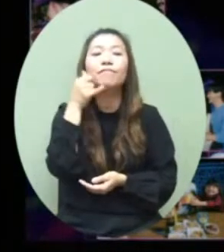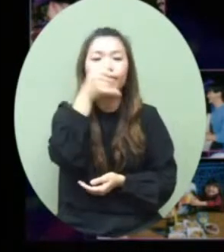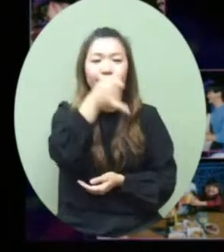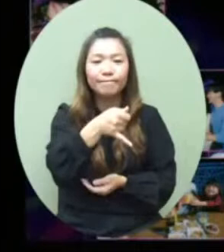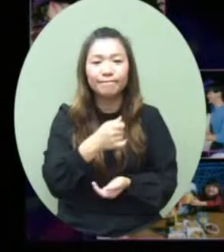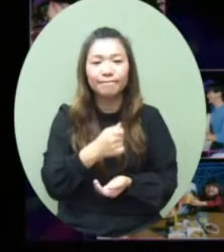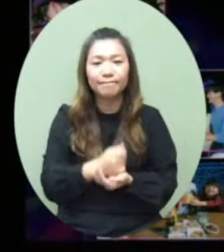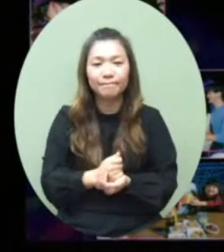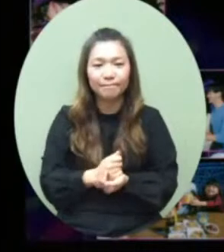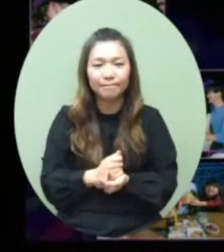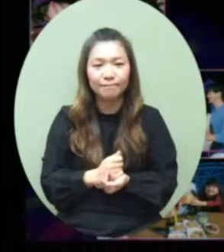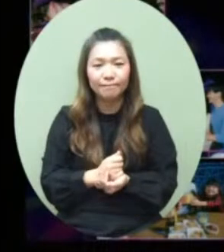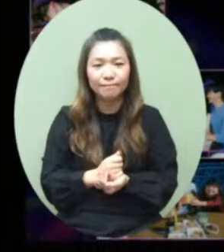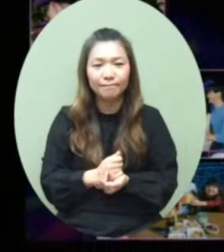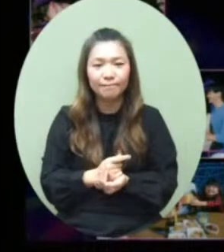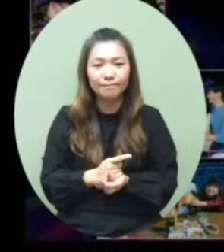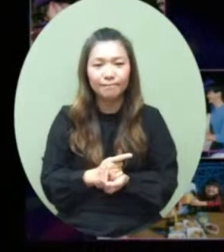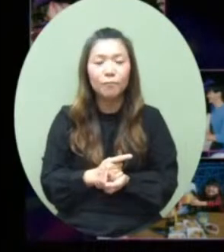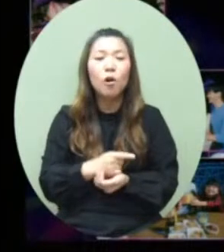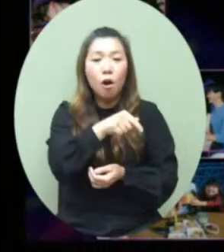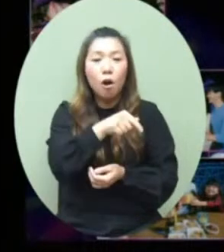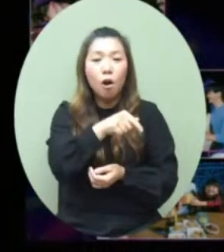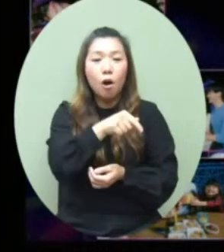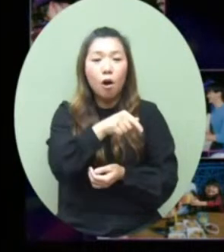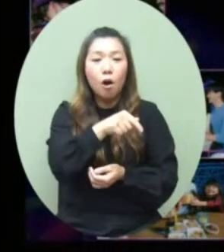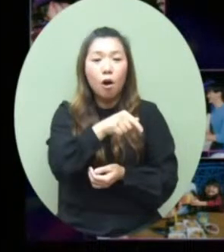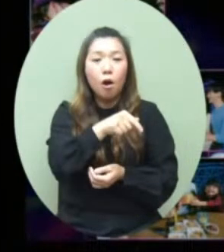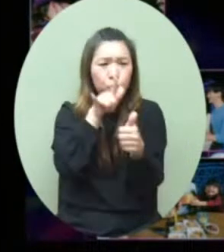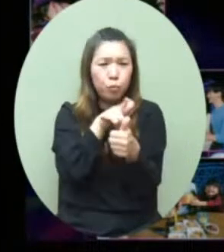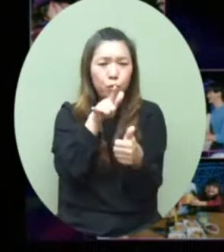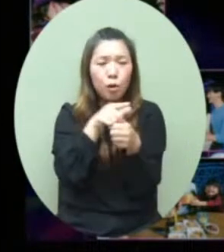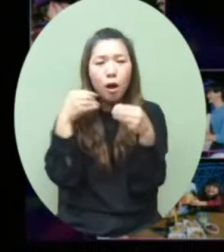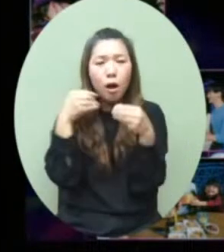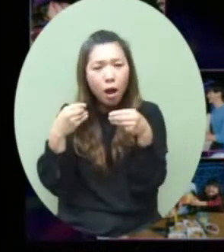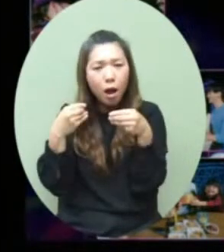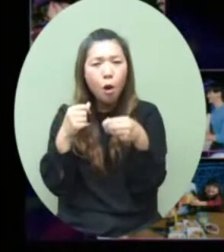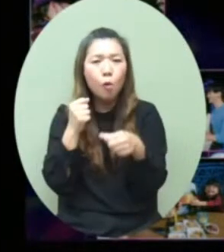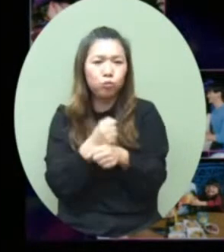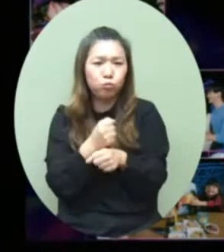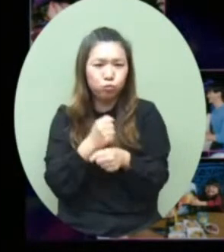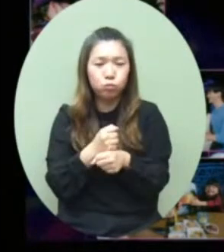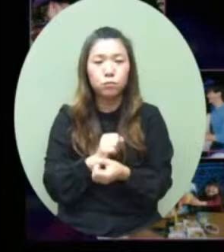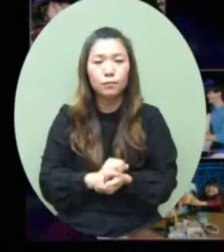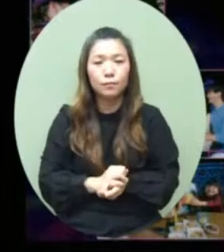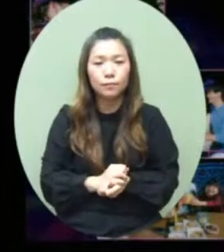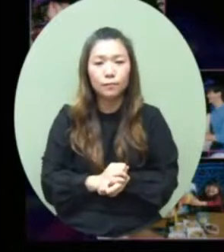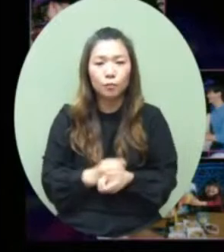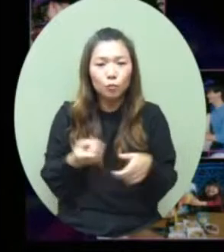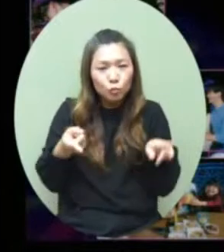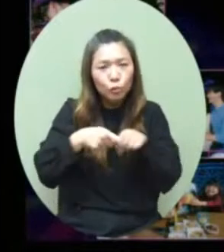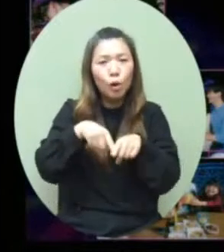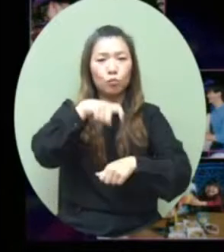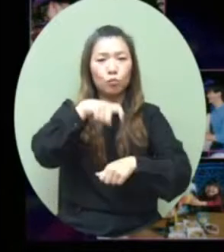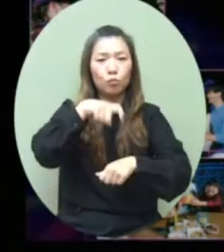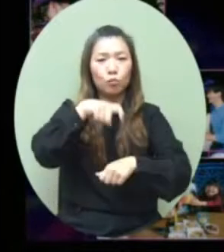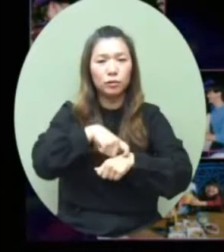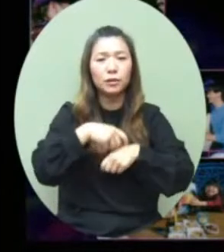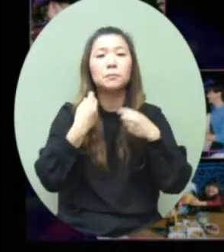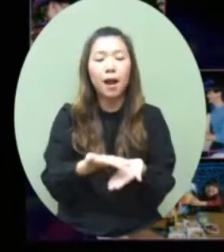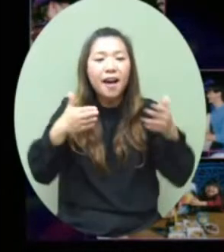Chill All Night. Ocean Park is immensely popular among Hong Kong citizens.